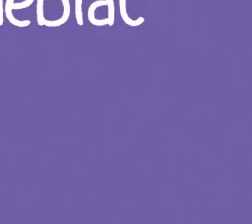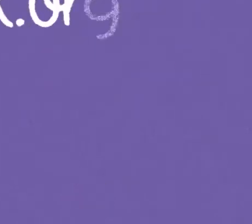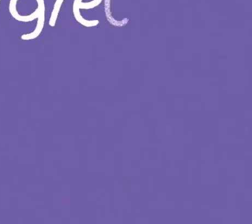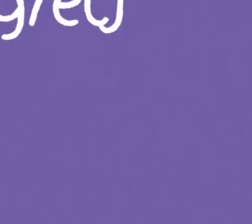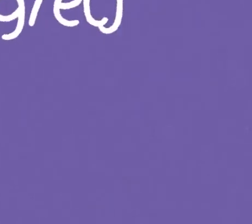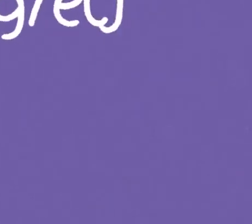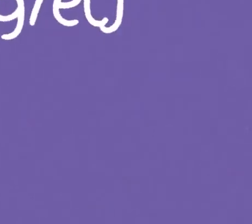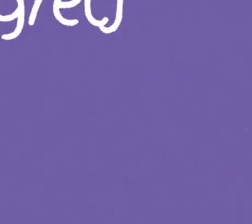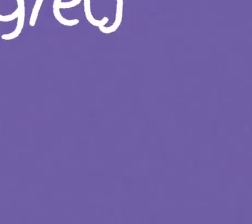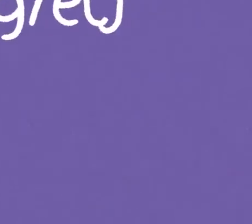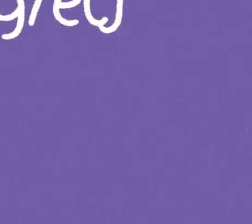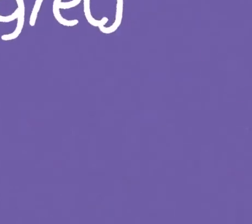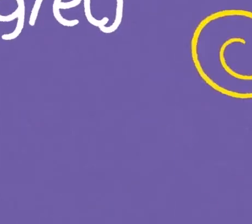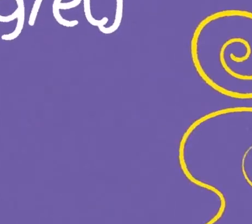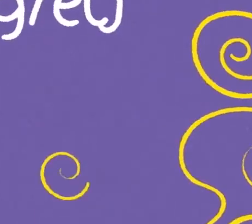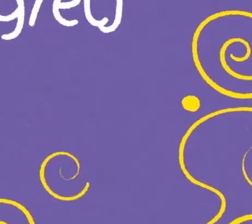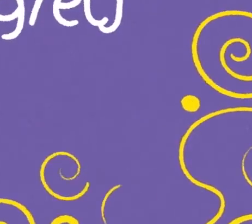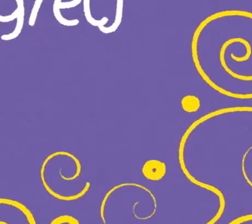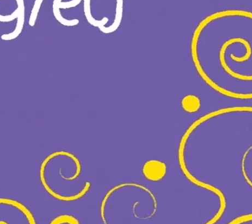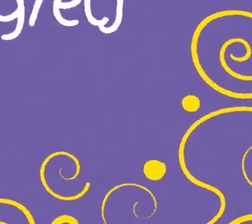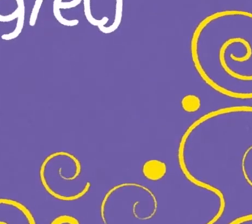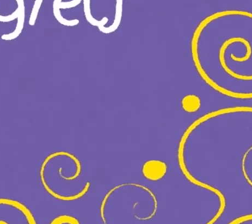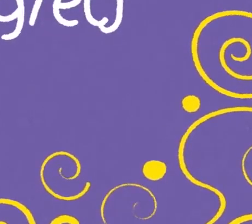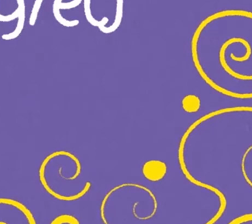our movement and subscribe to our newsletter by going to